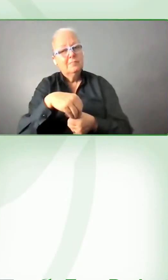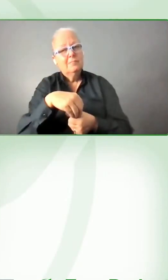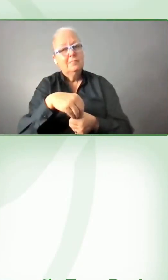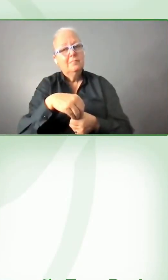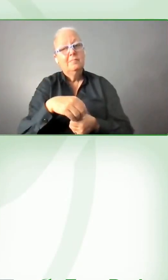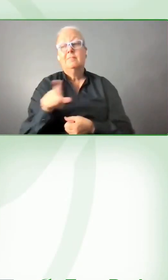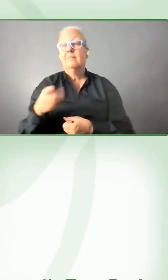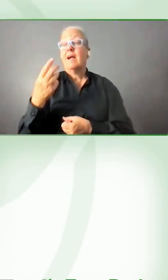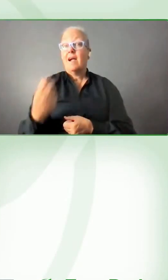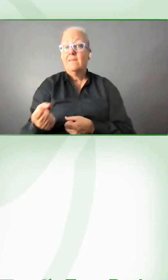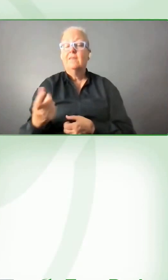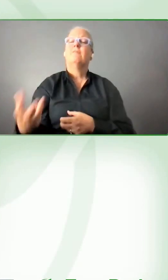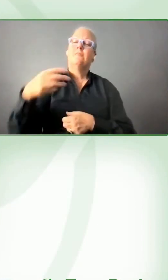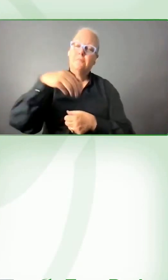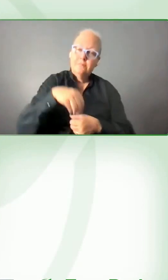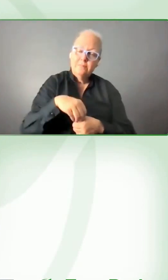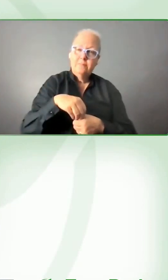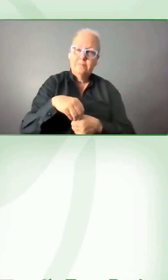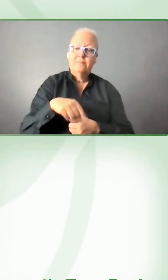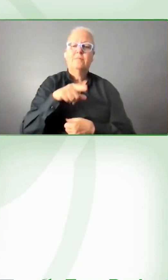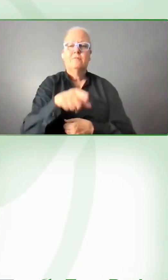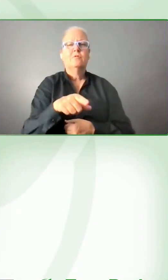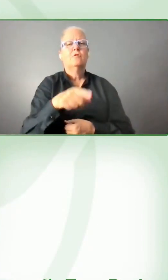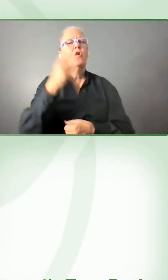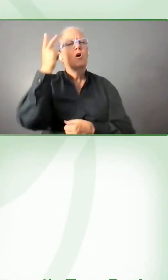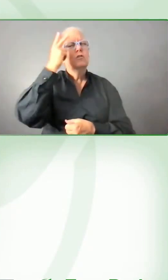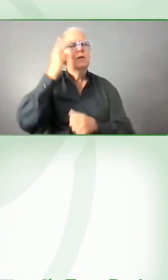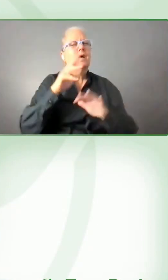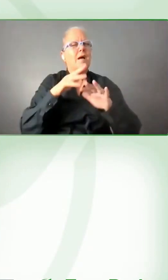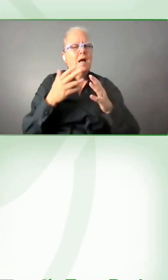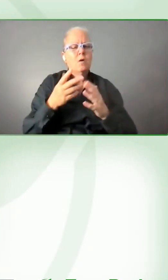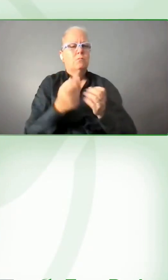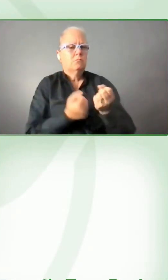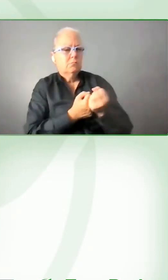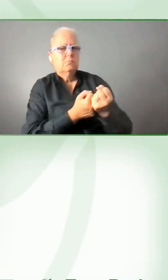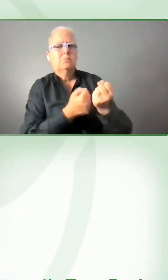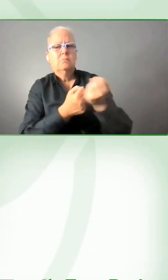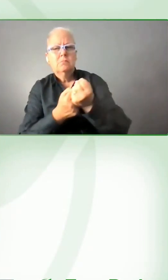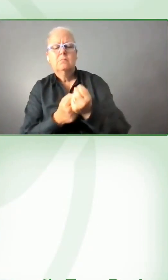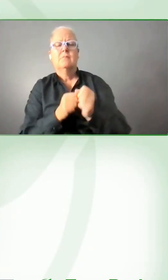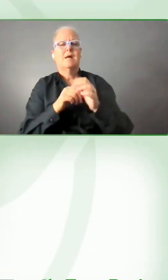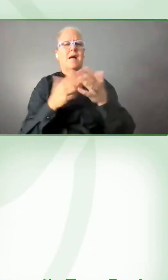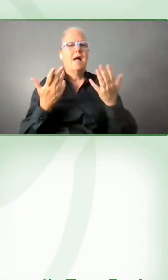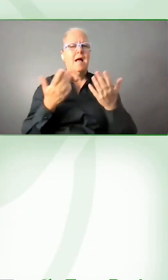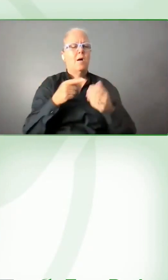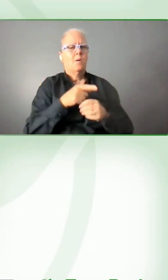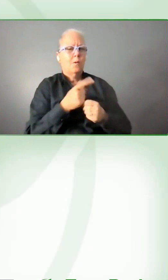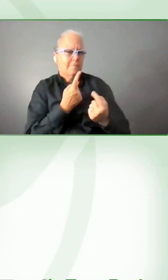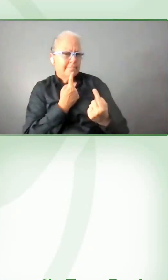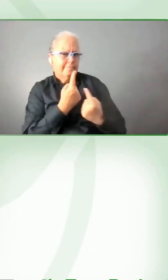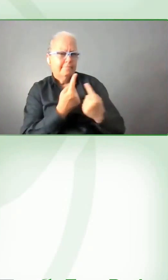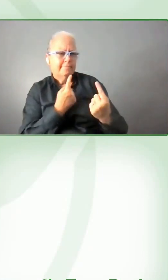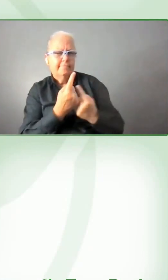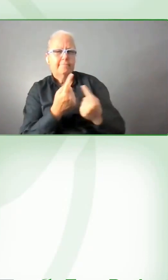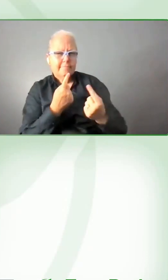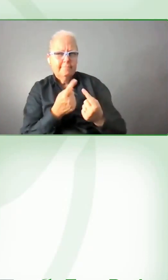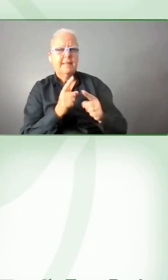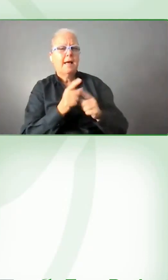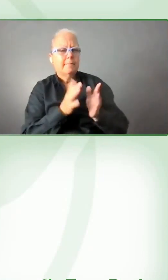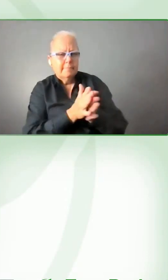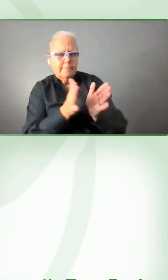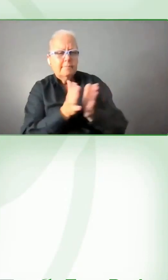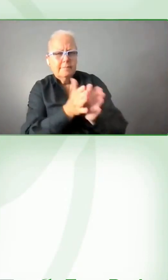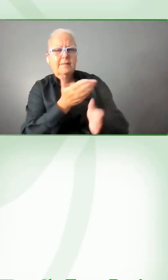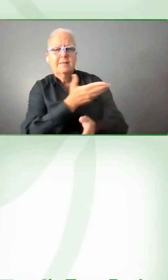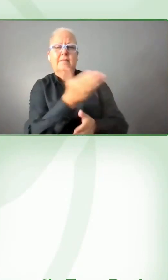understand how to support the others and how to explain. So it's a great exercise for us.